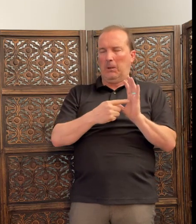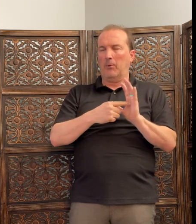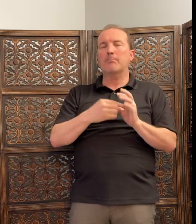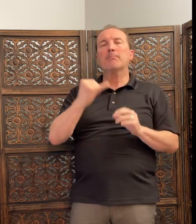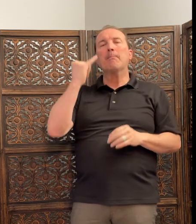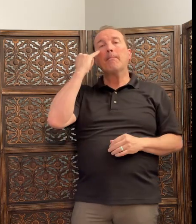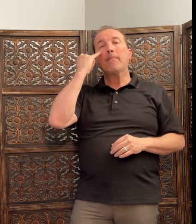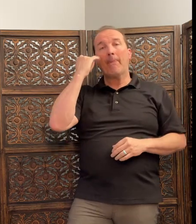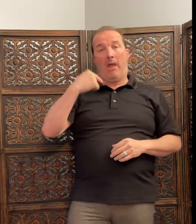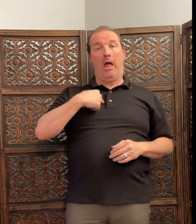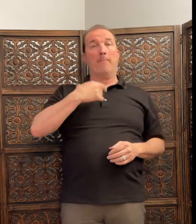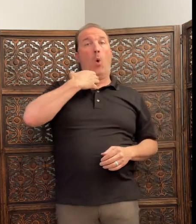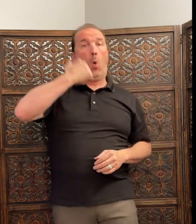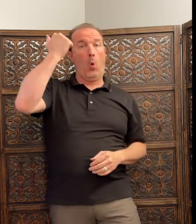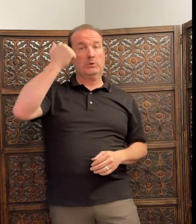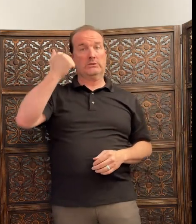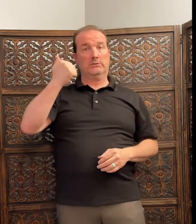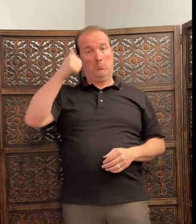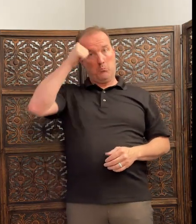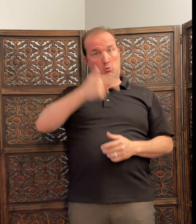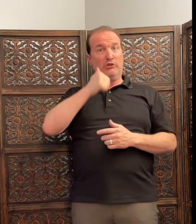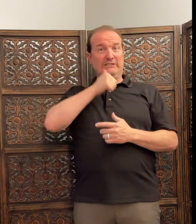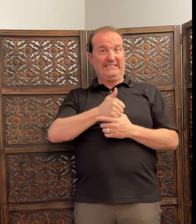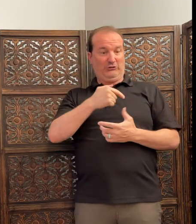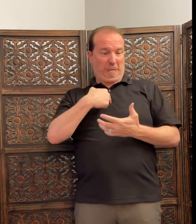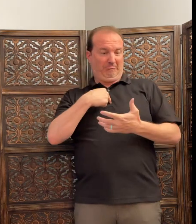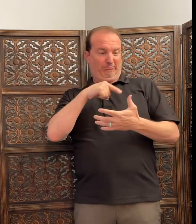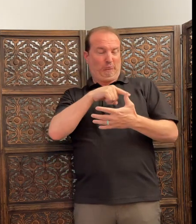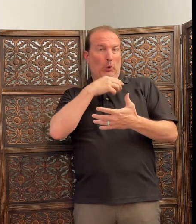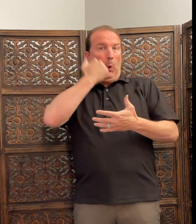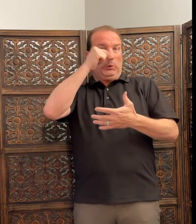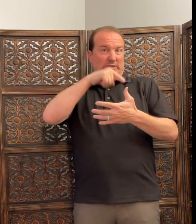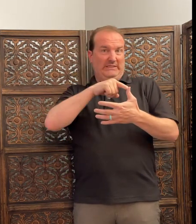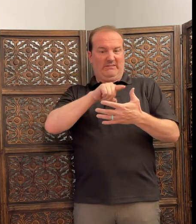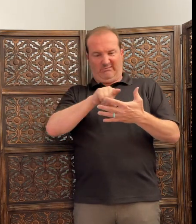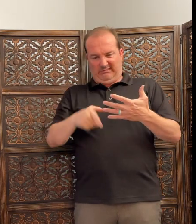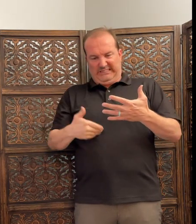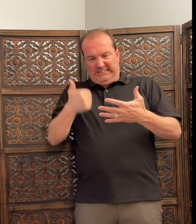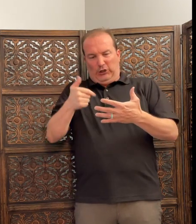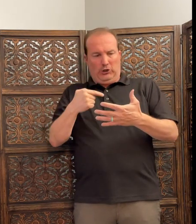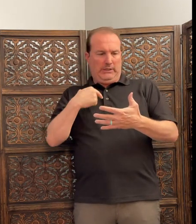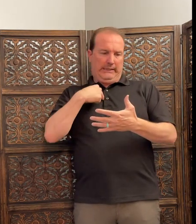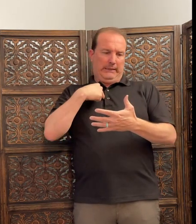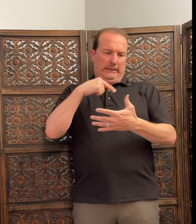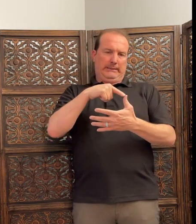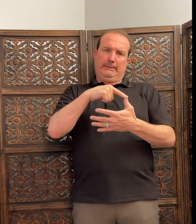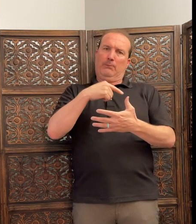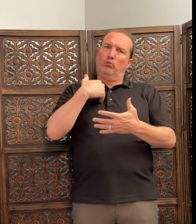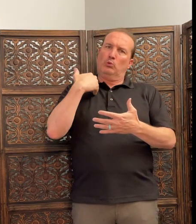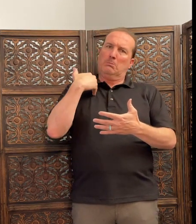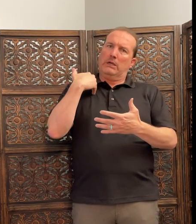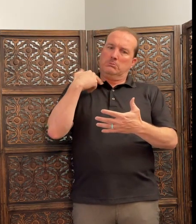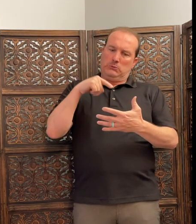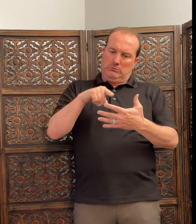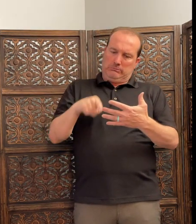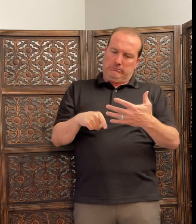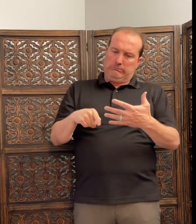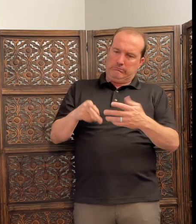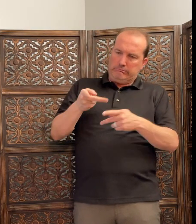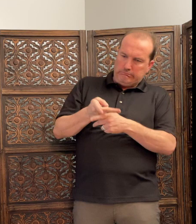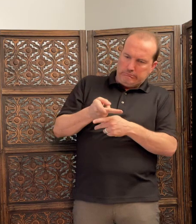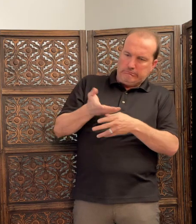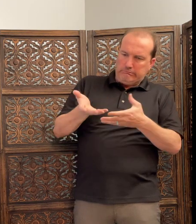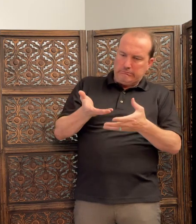this. Imagine if you're the oldest person among your siblings, and you've been told your whole life that you're responsible for the younger